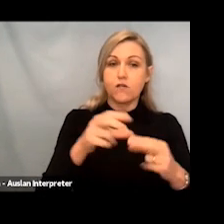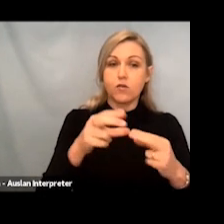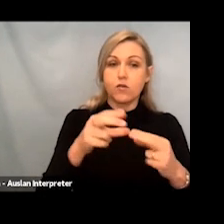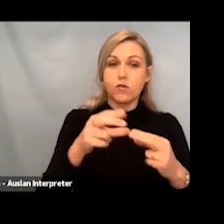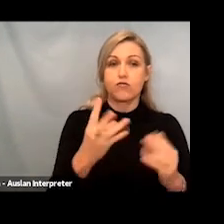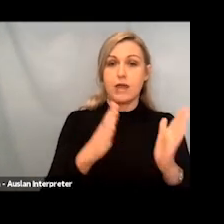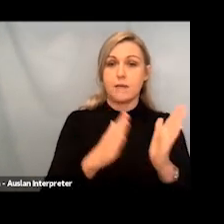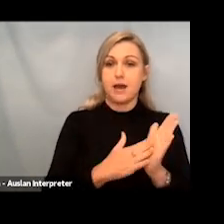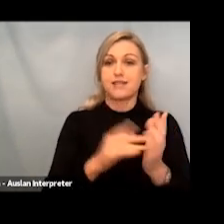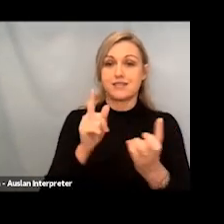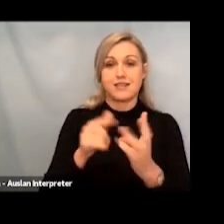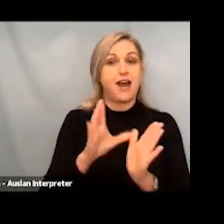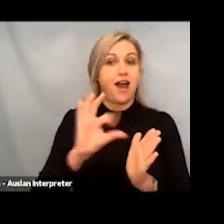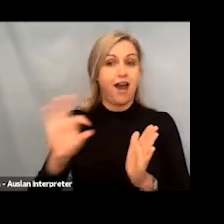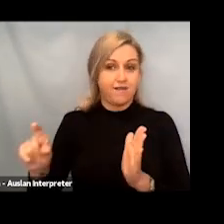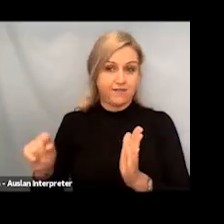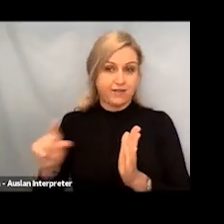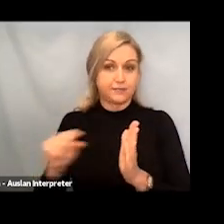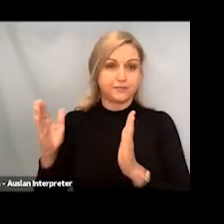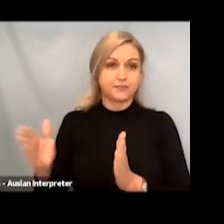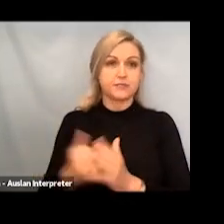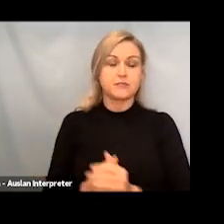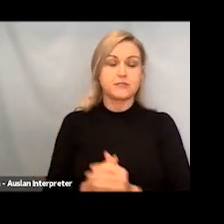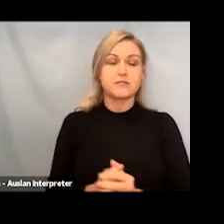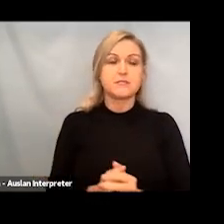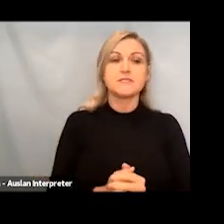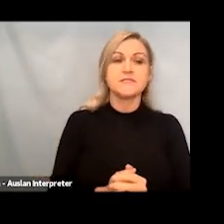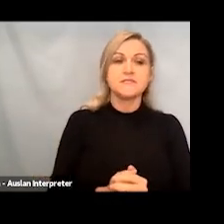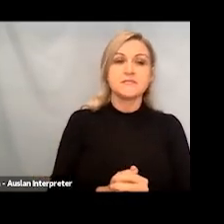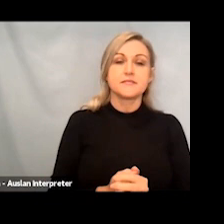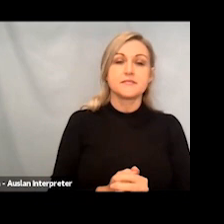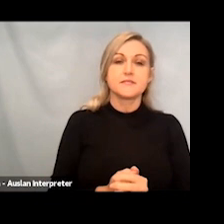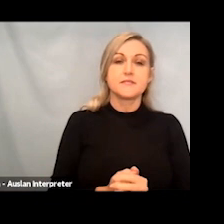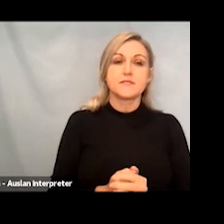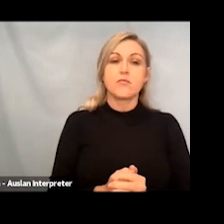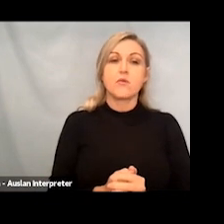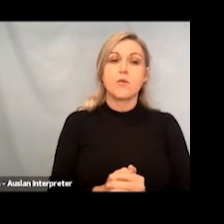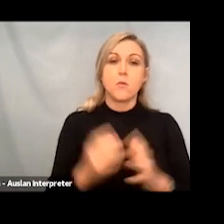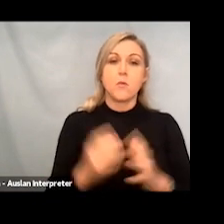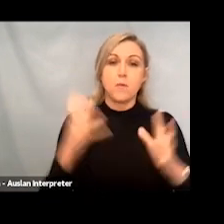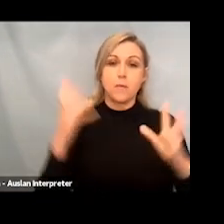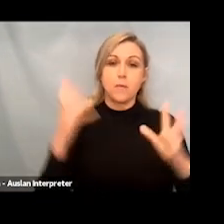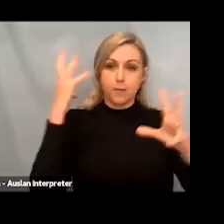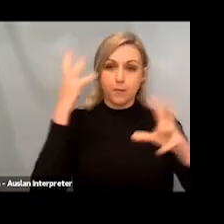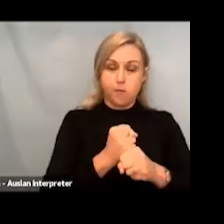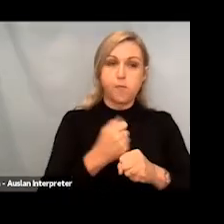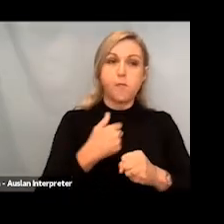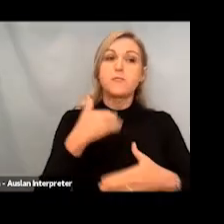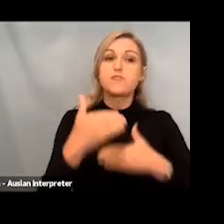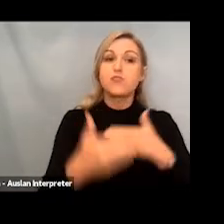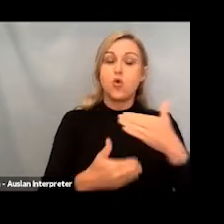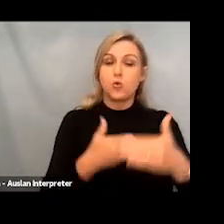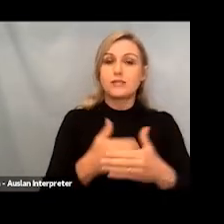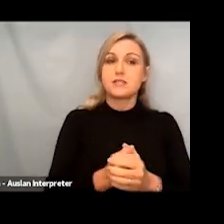So my reflections on this process, it was remarkably easy to get institutional approvals. St